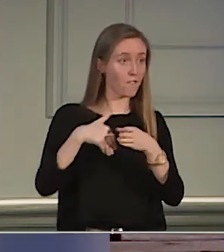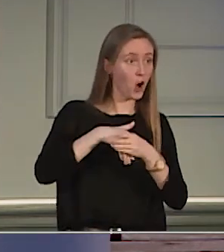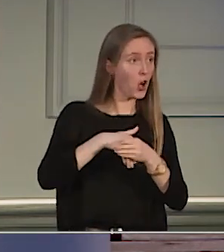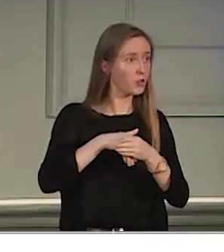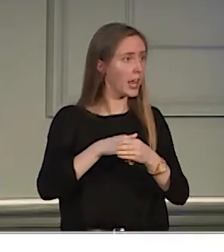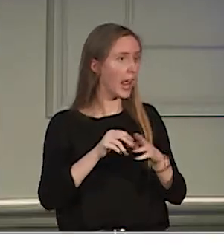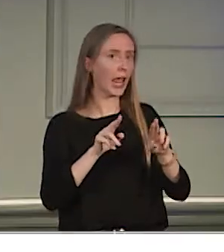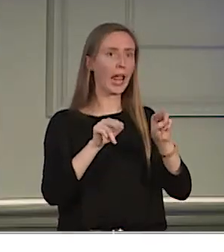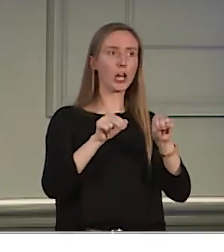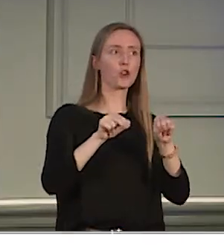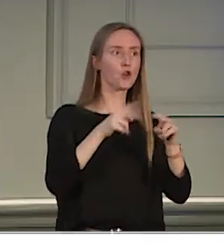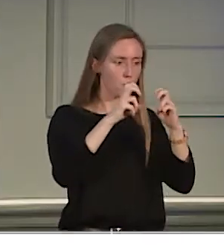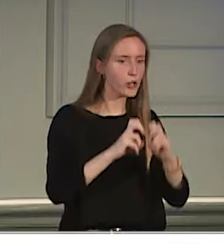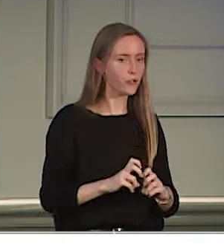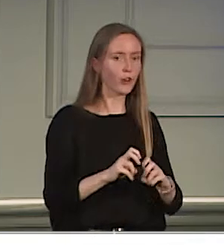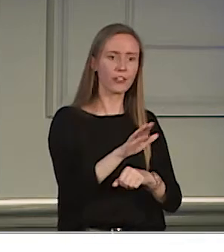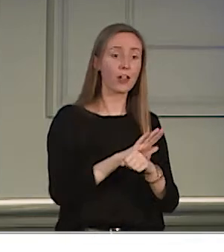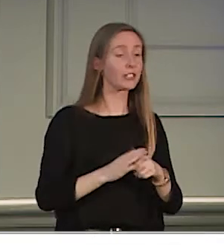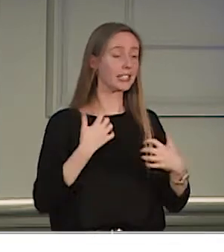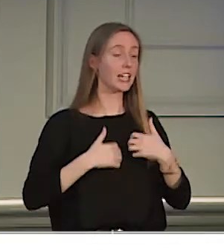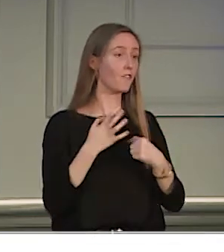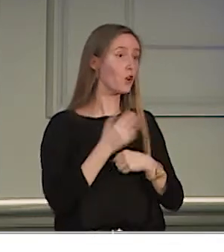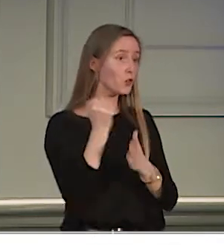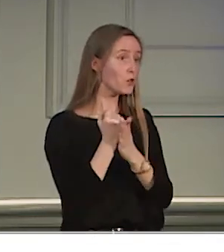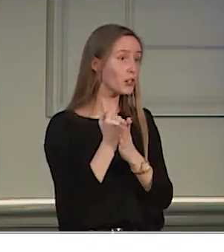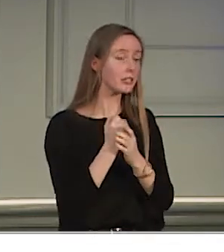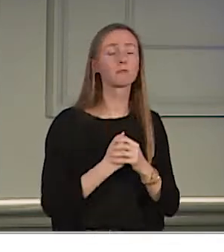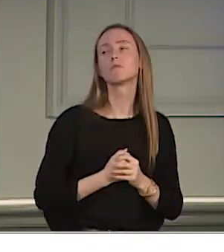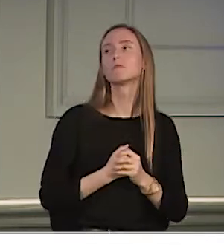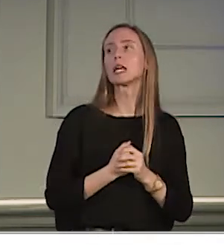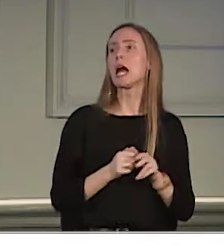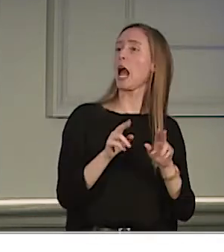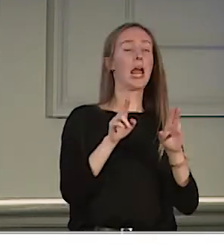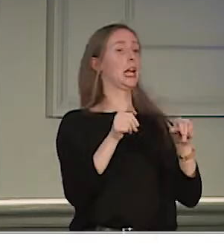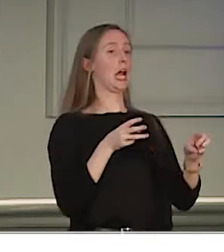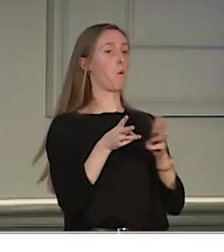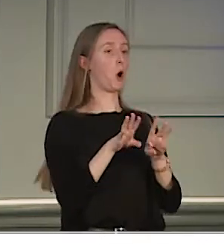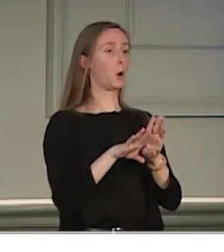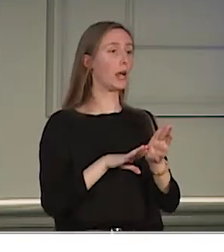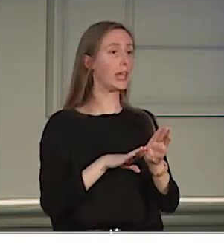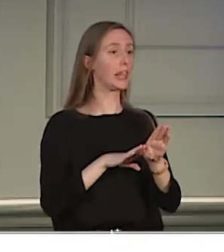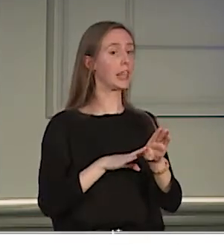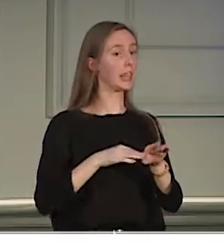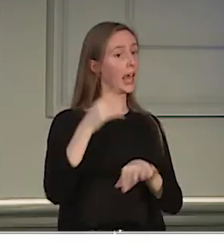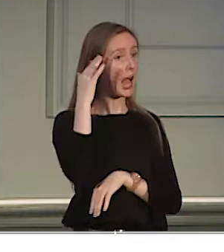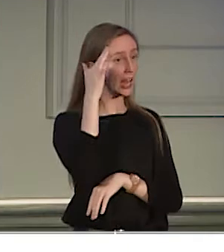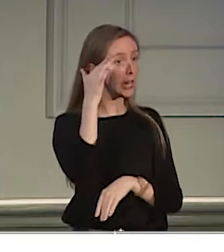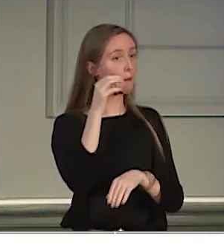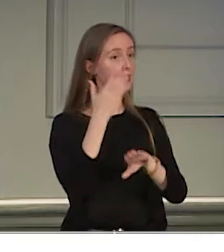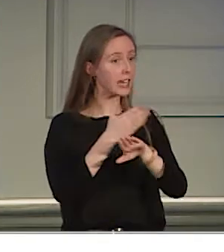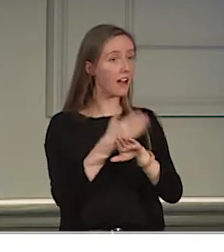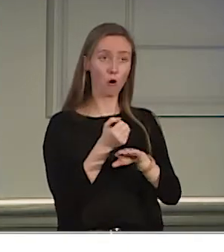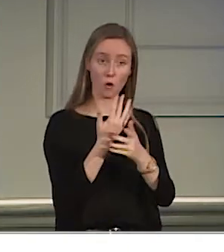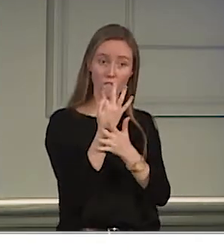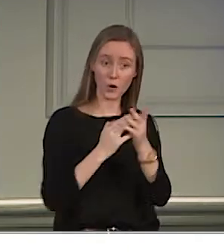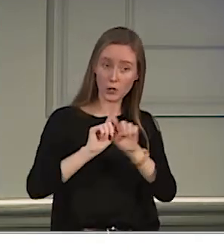different areas. So that's exciting for the students as well. And they get to work alongside a Trinity academic staff member, or perhaps a number of staff members. They may